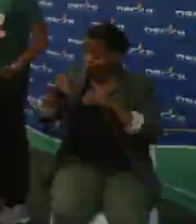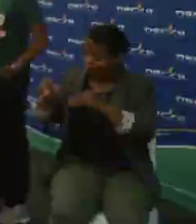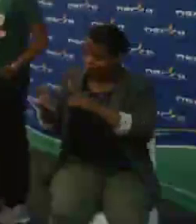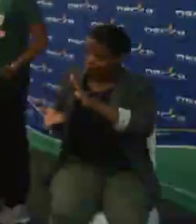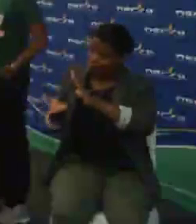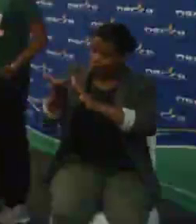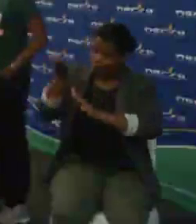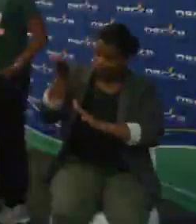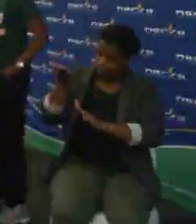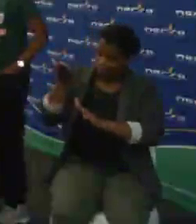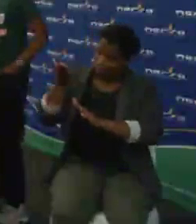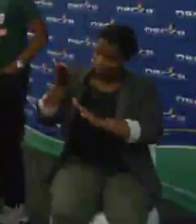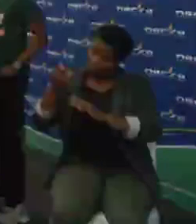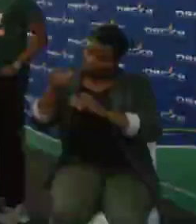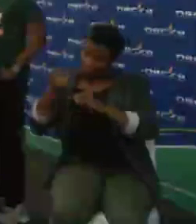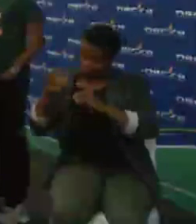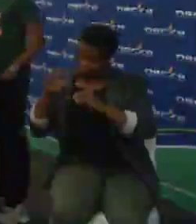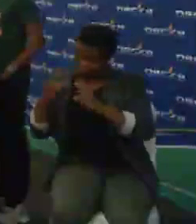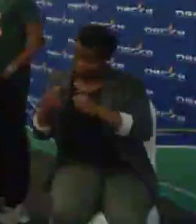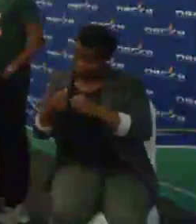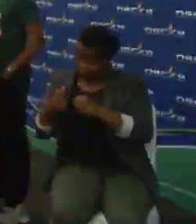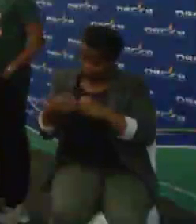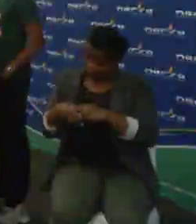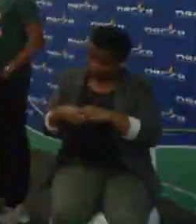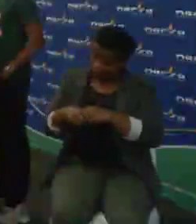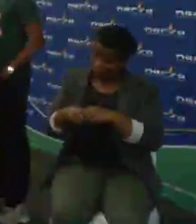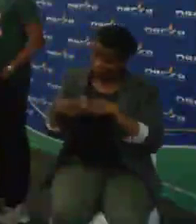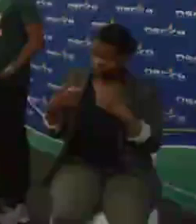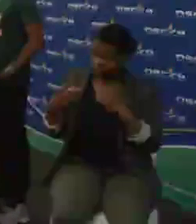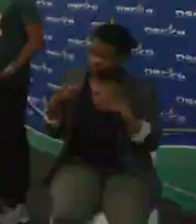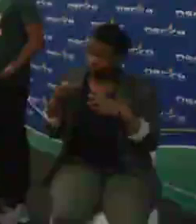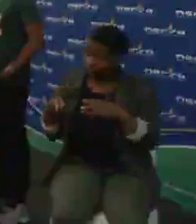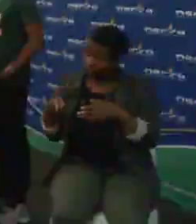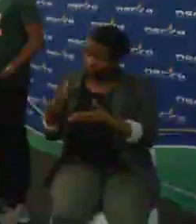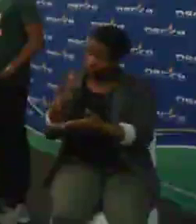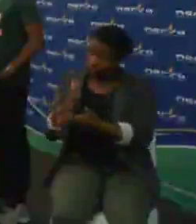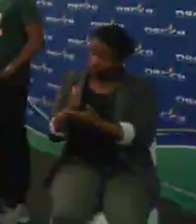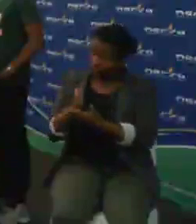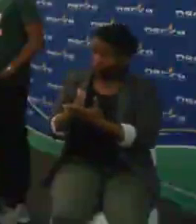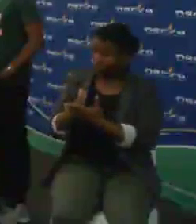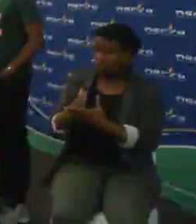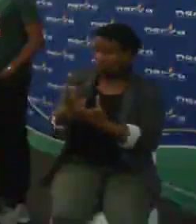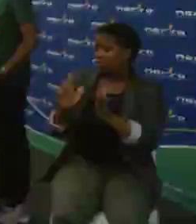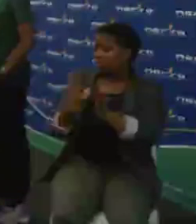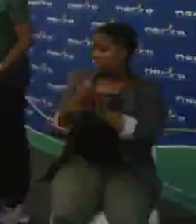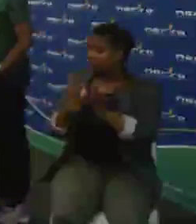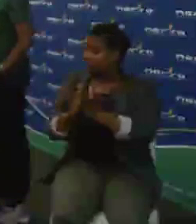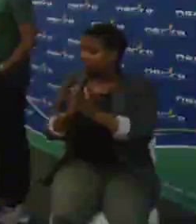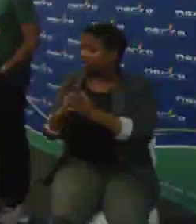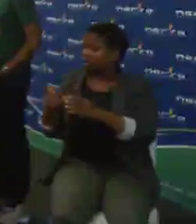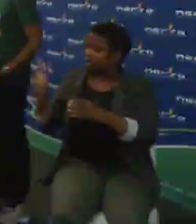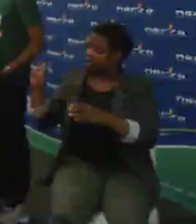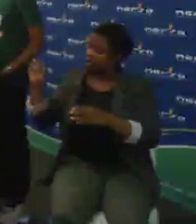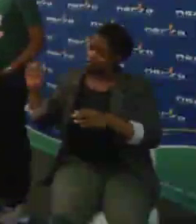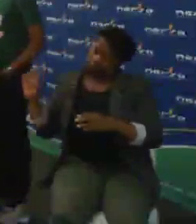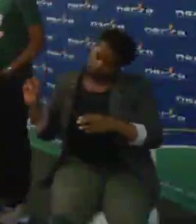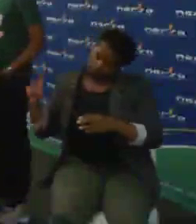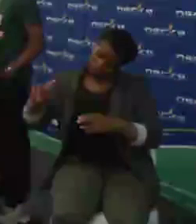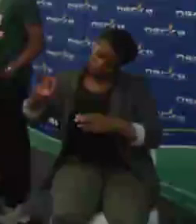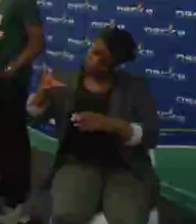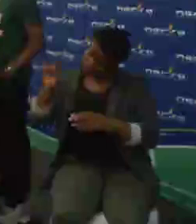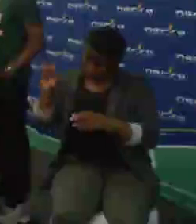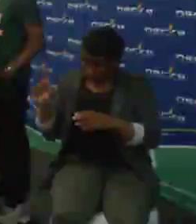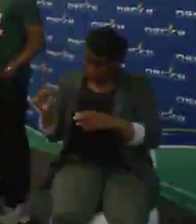top echelons. In fact, when we look at is the methodology as applied by Nersa and as interpreted